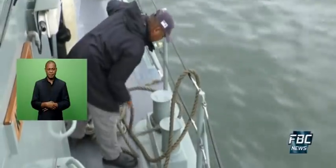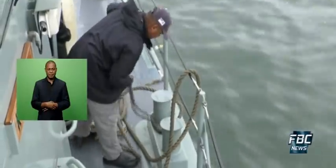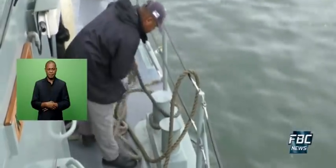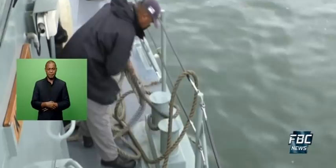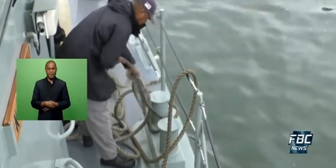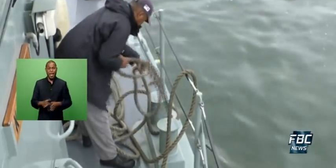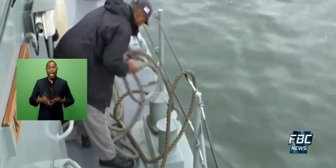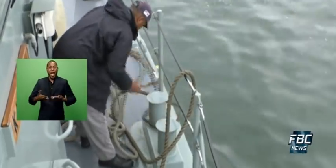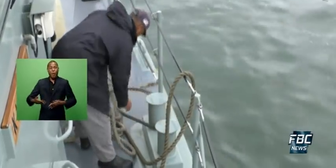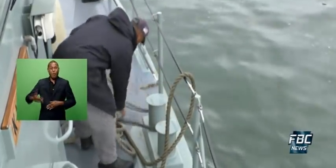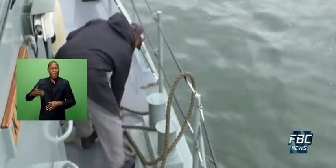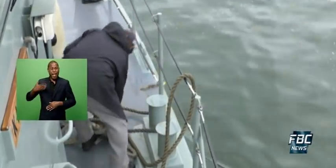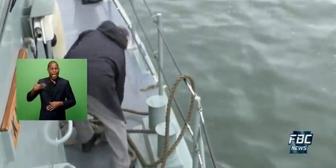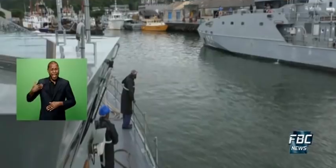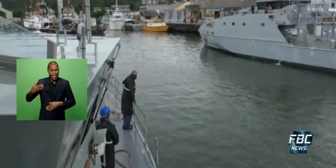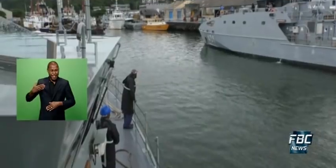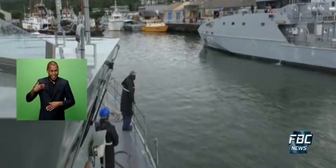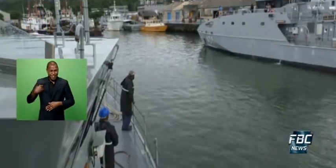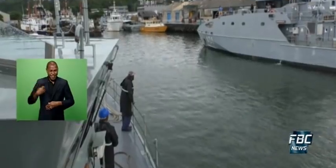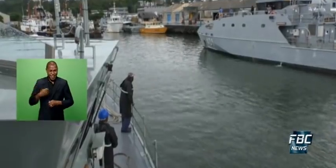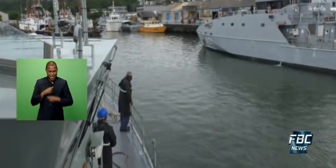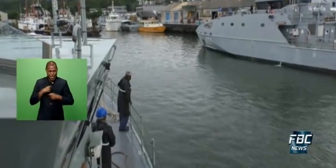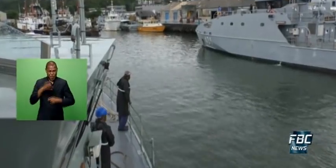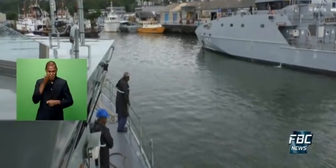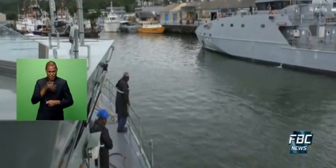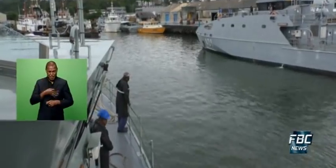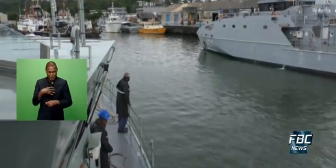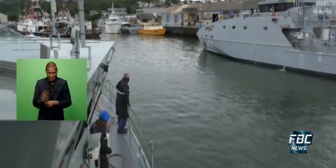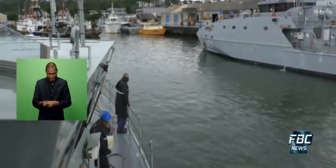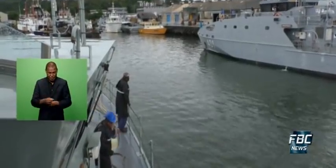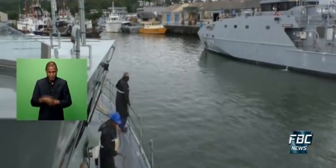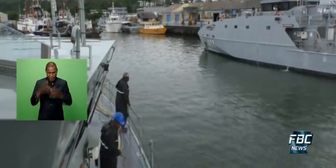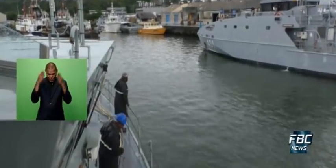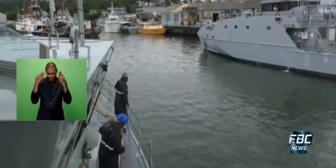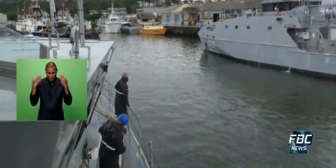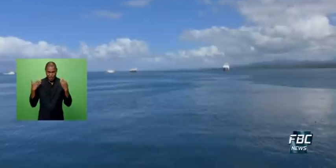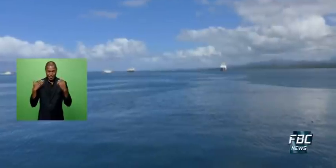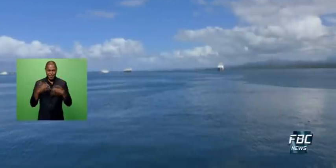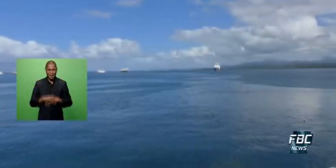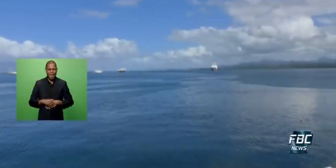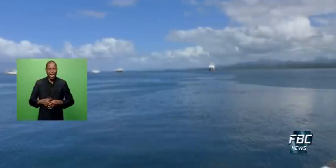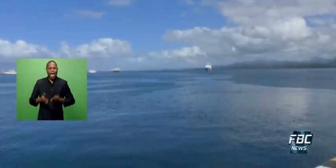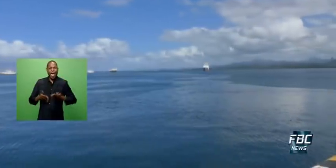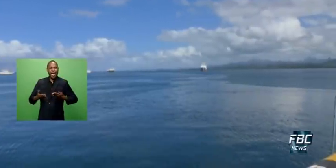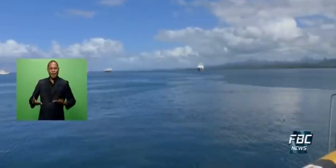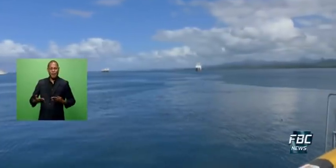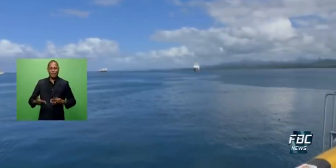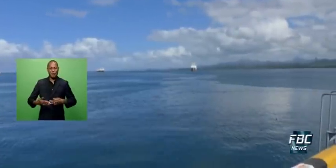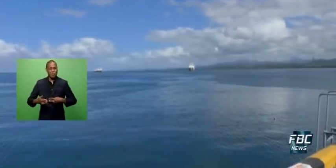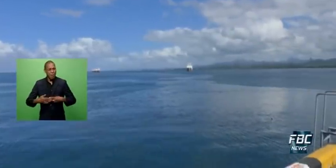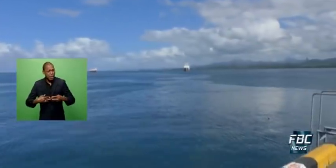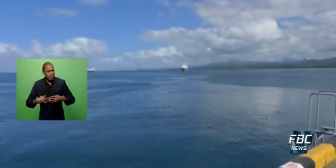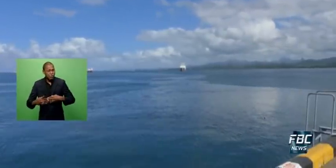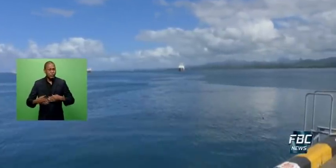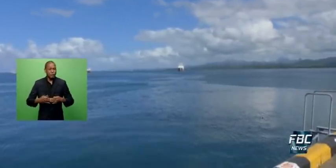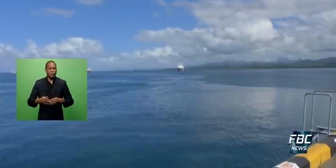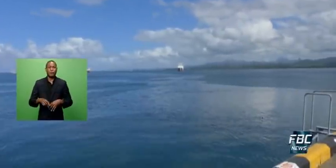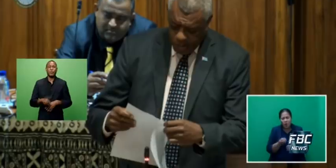healthy are our coral reefs, Mr. Speaker? How are we managing ocean